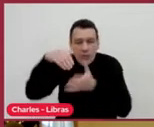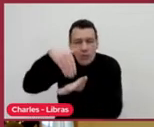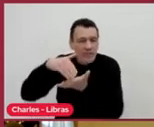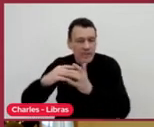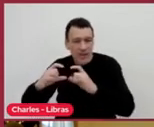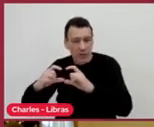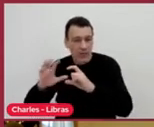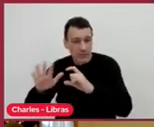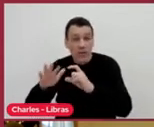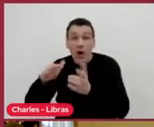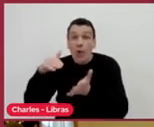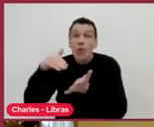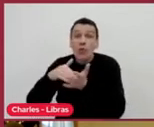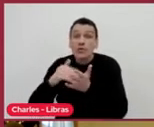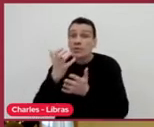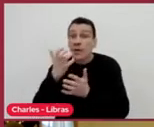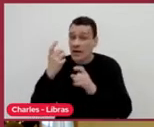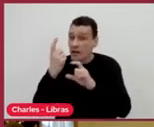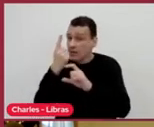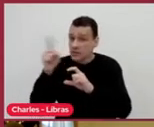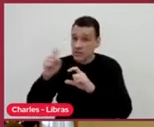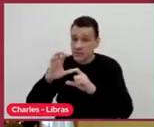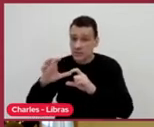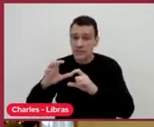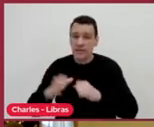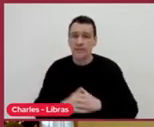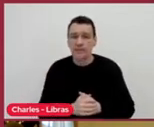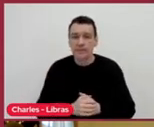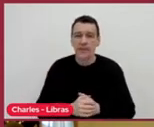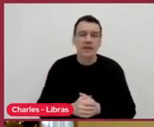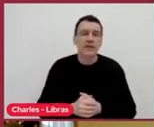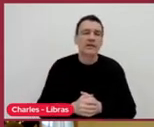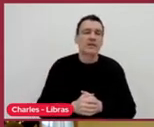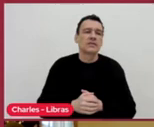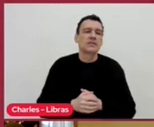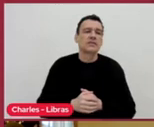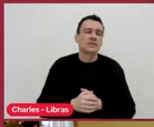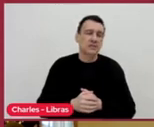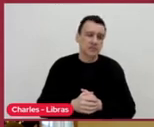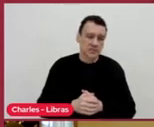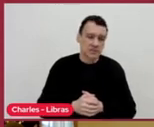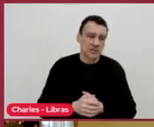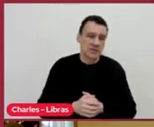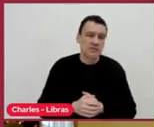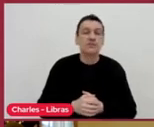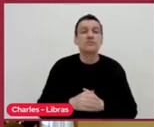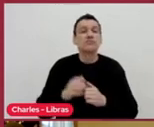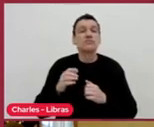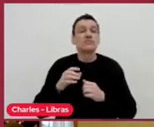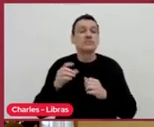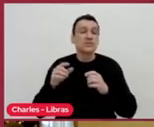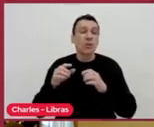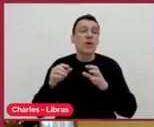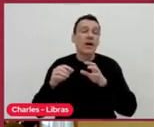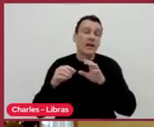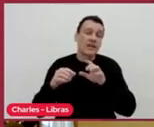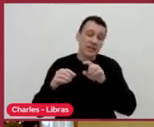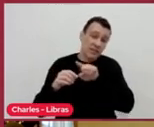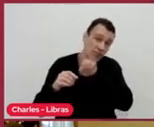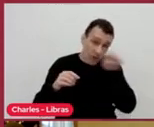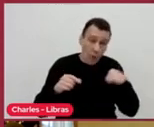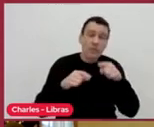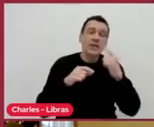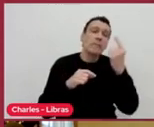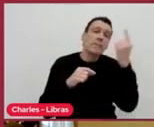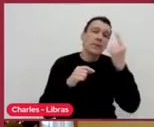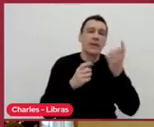and backtrack until it finds a resolver that it can be run. In this case, only the first ones, because they are